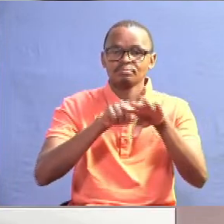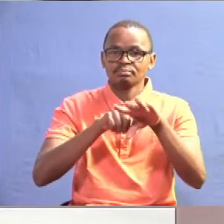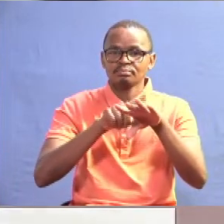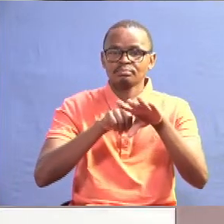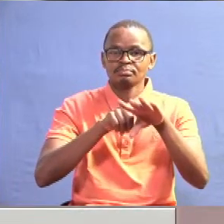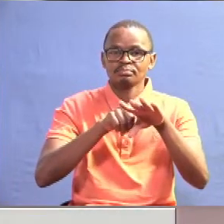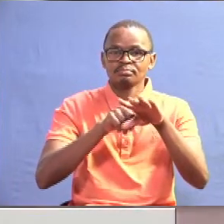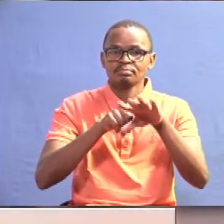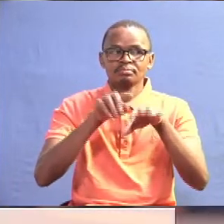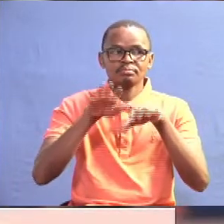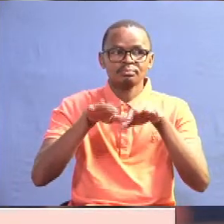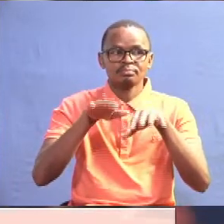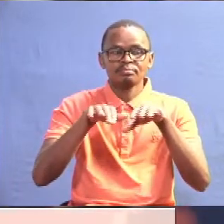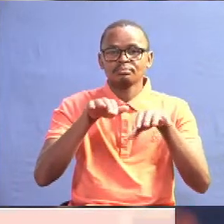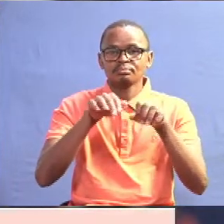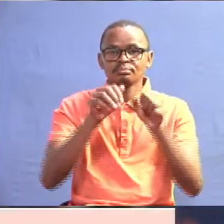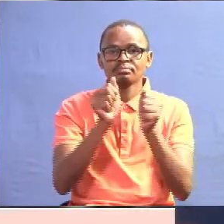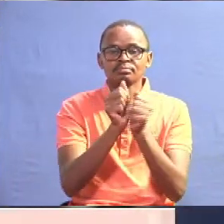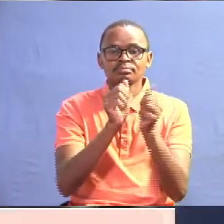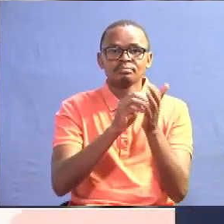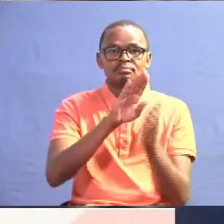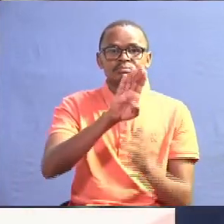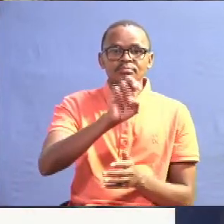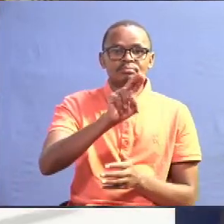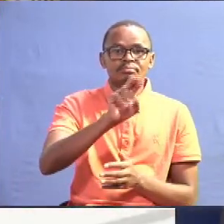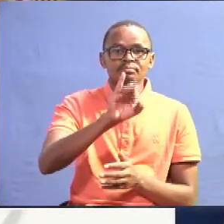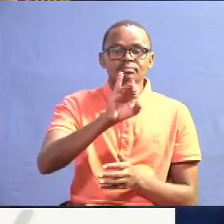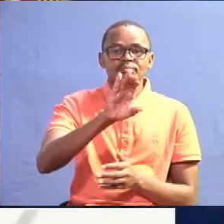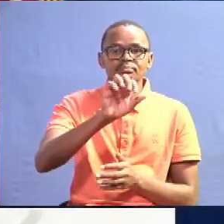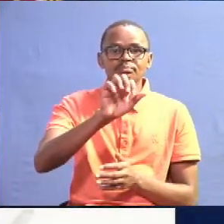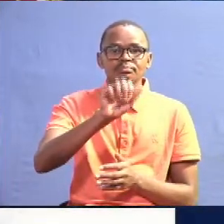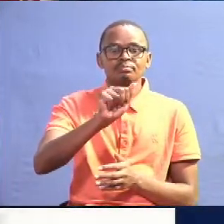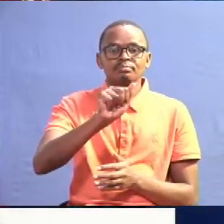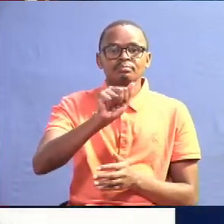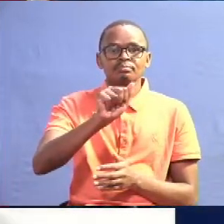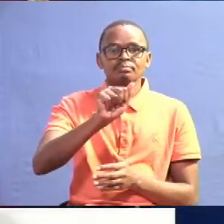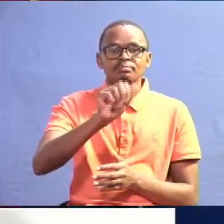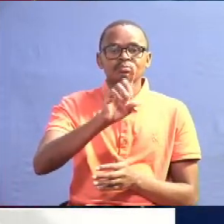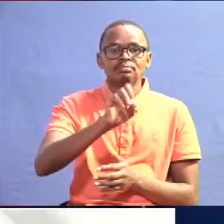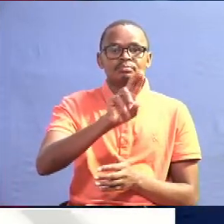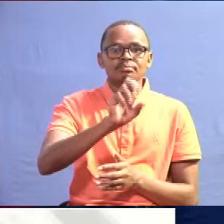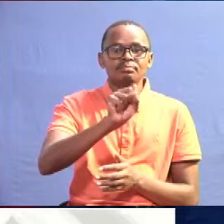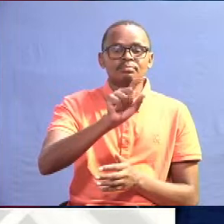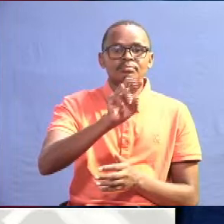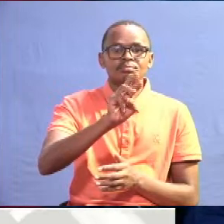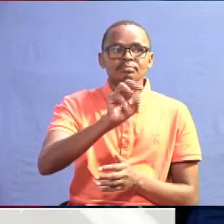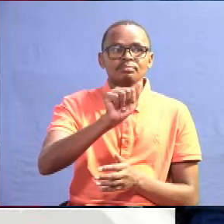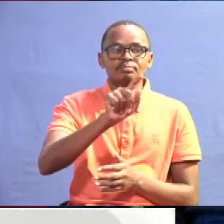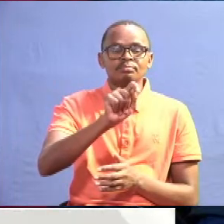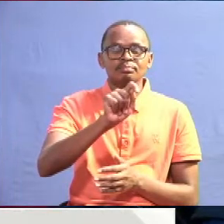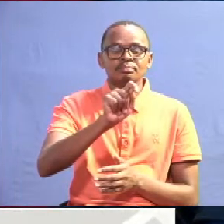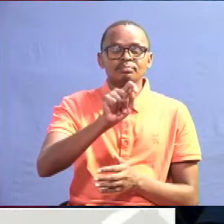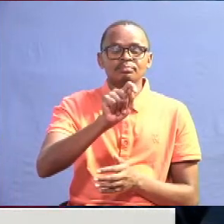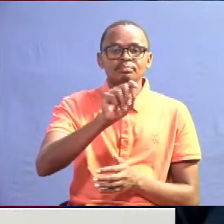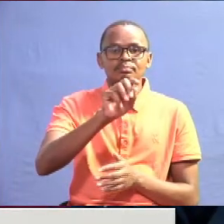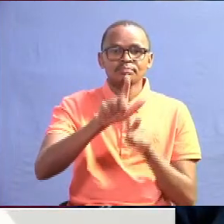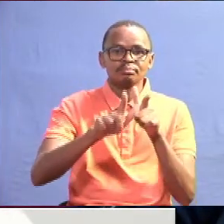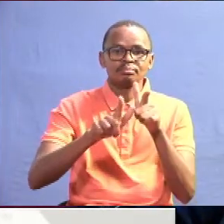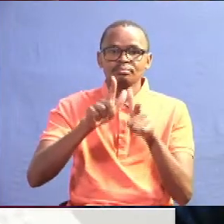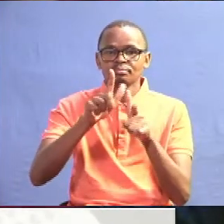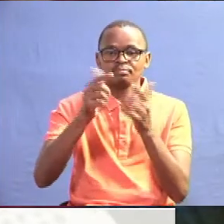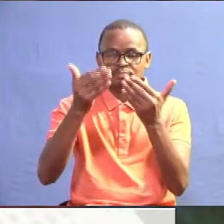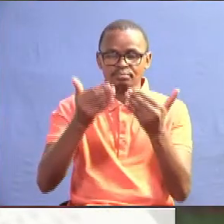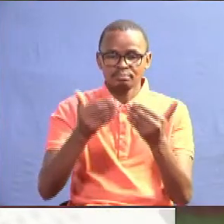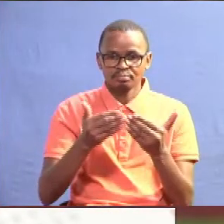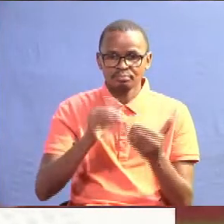Barcelona will battle it out with Benfica at Estadio do Sport, Lisbon. Meanwhile, Liverpool will